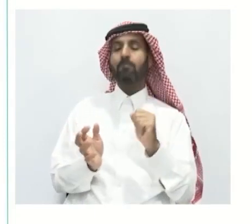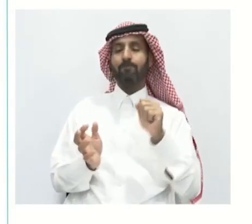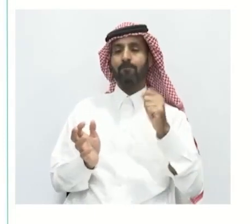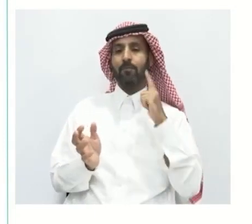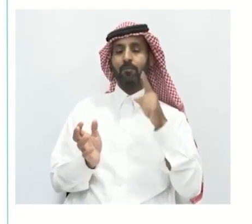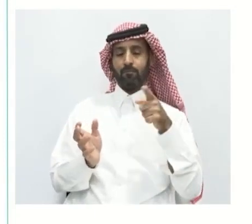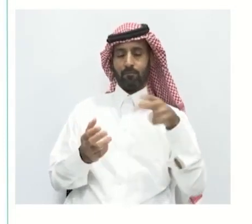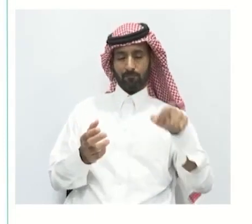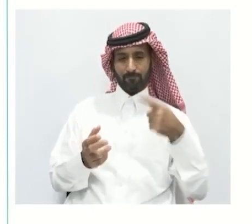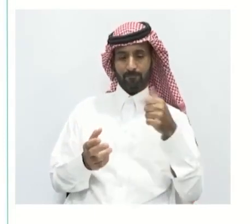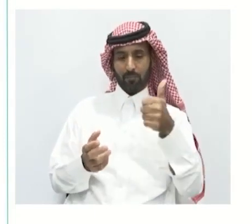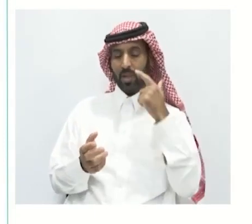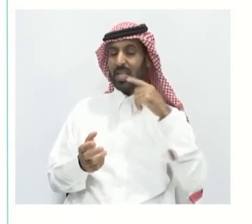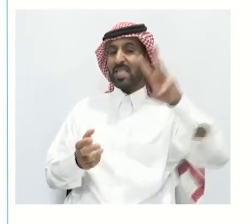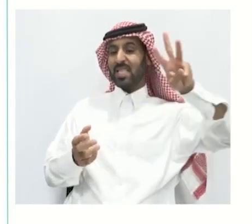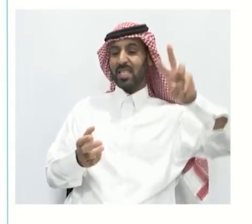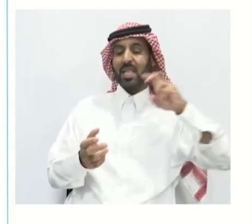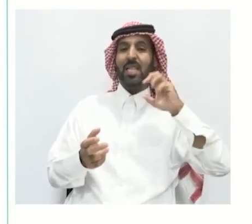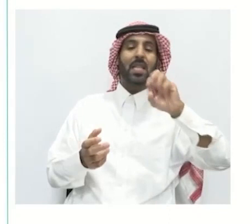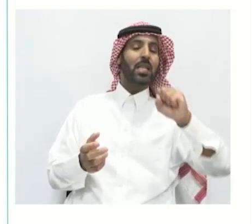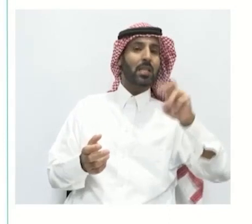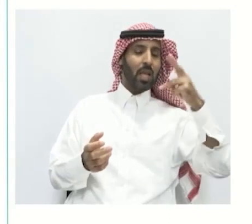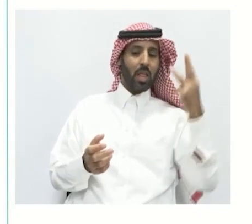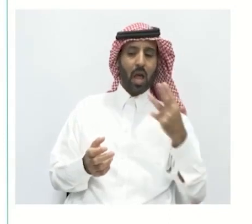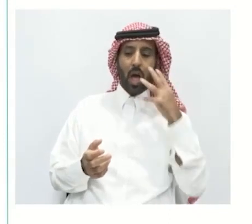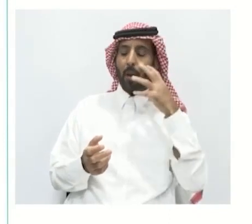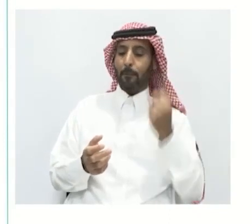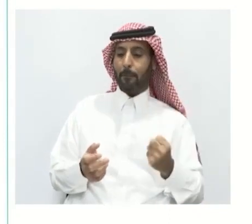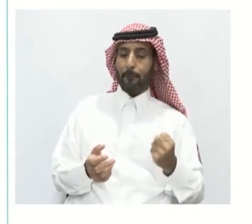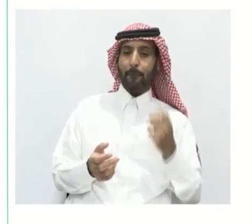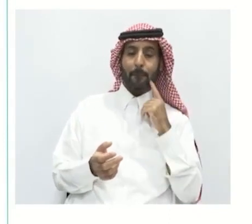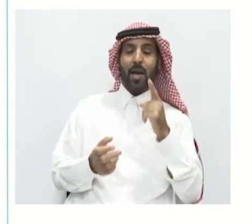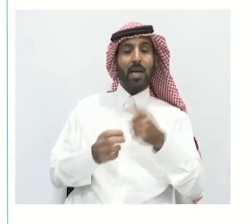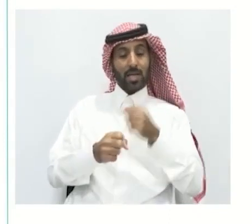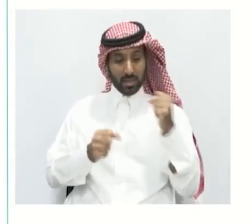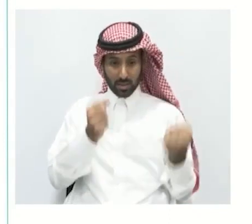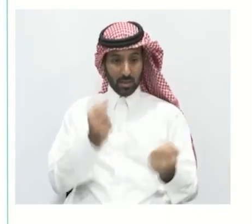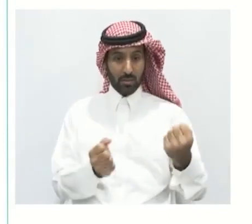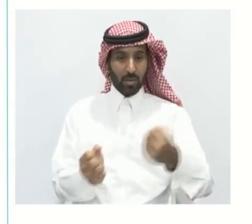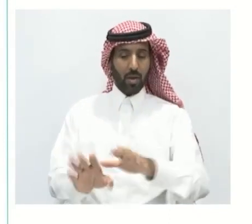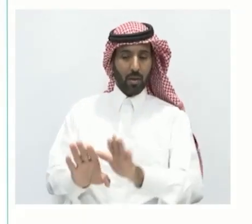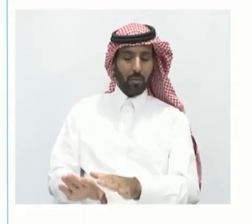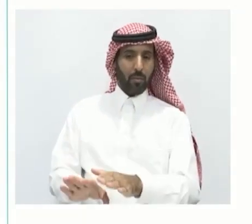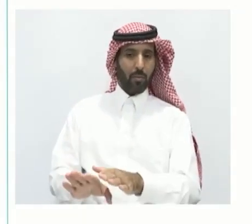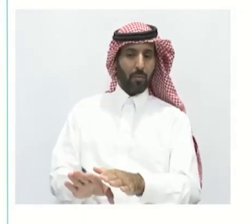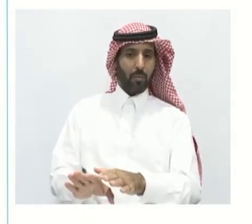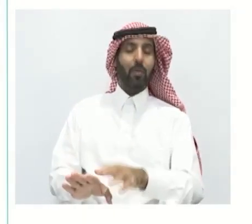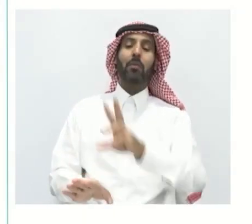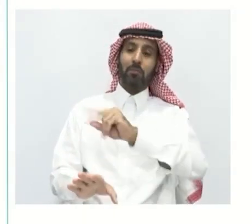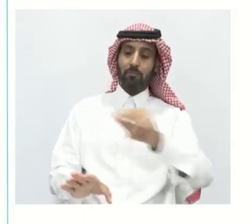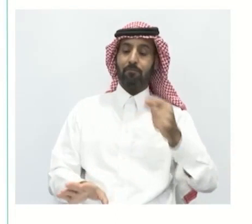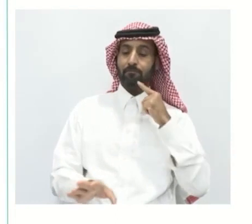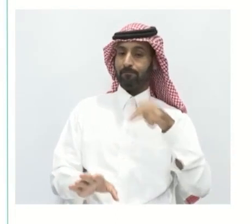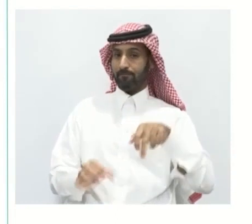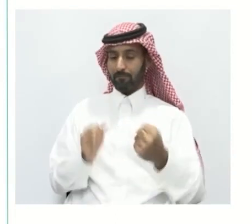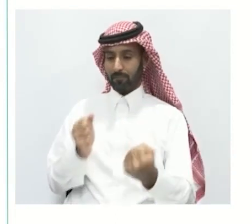yes, that's right. At 3 p.m., I and the verb park my car. Yes, it's the same thing. I